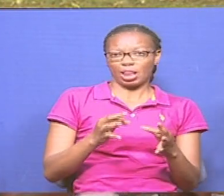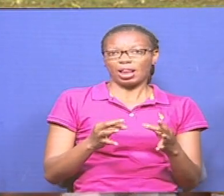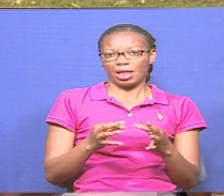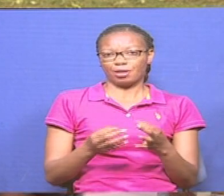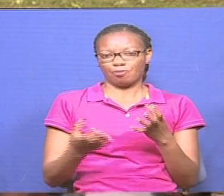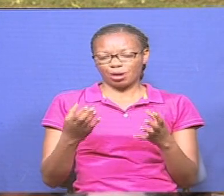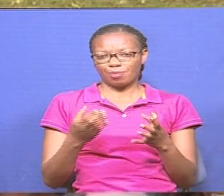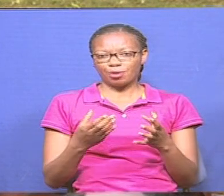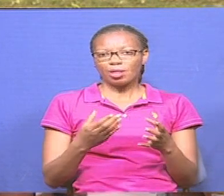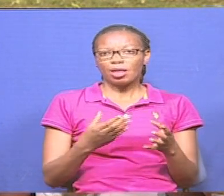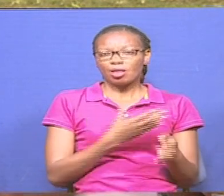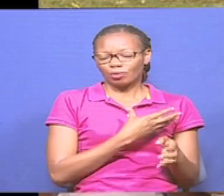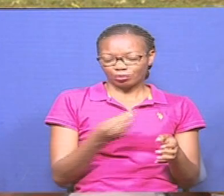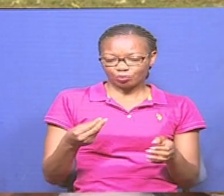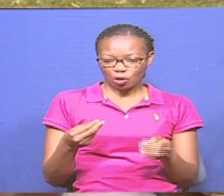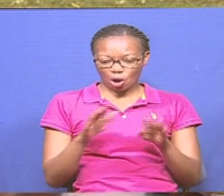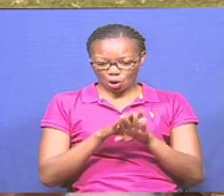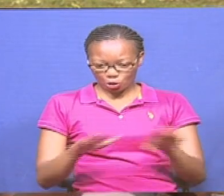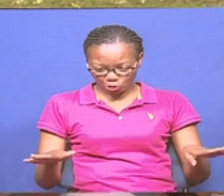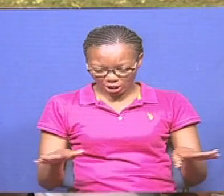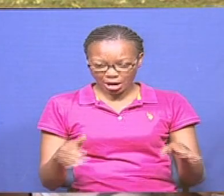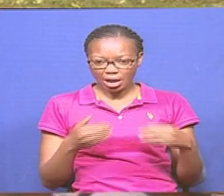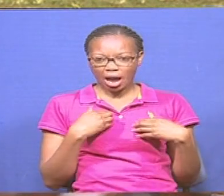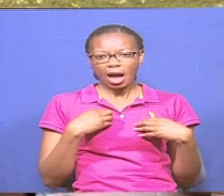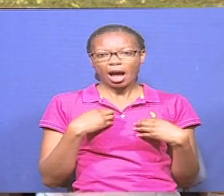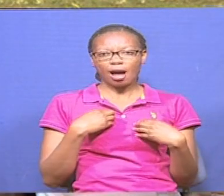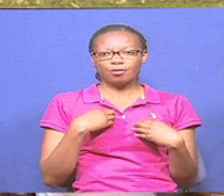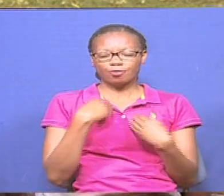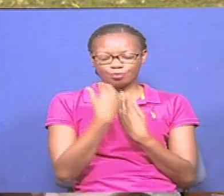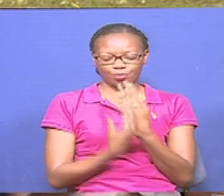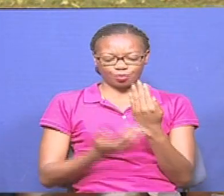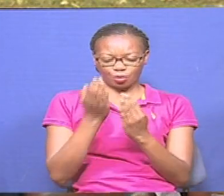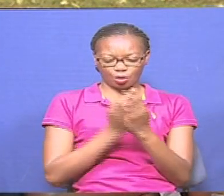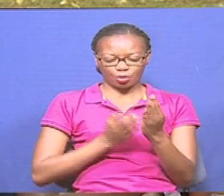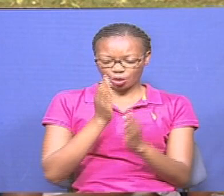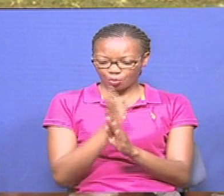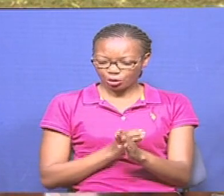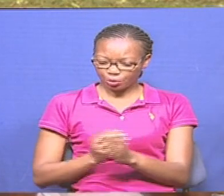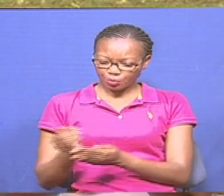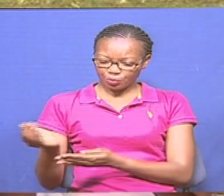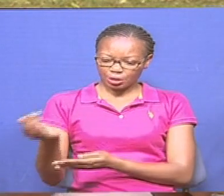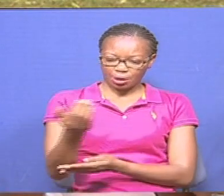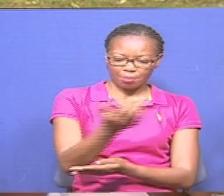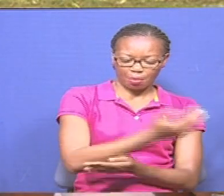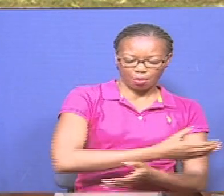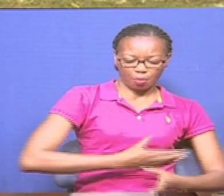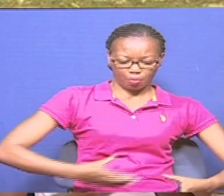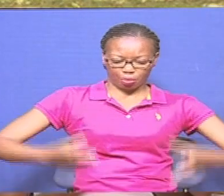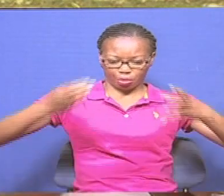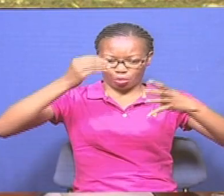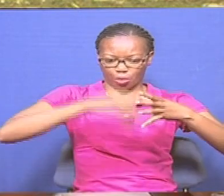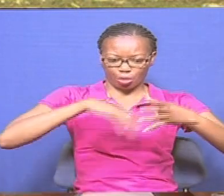if you go to the farm and harvest your potatoes, for example, and then you just put